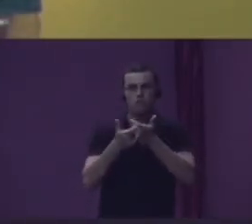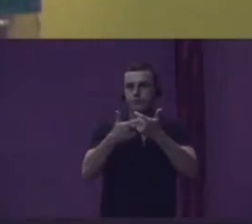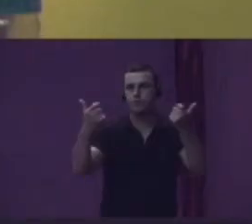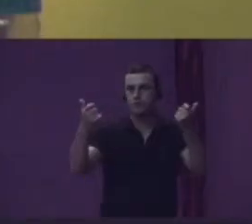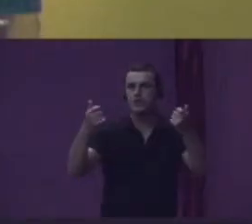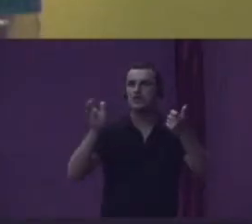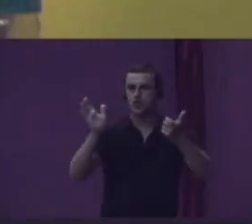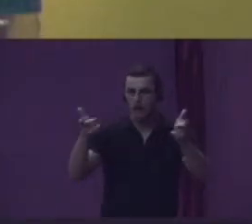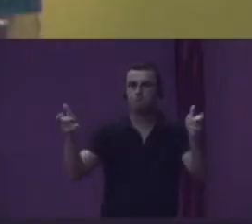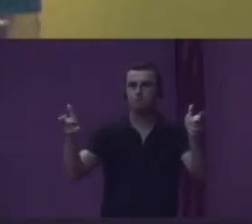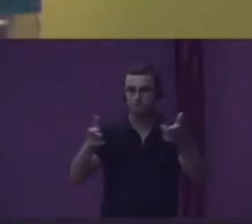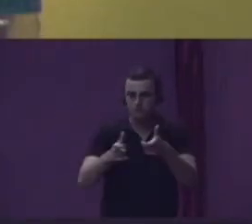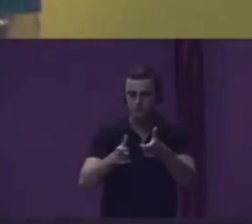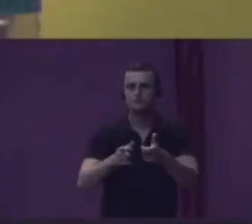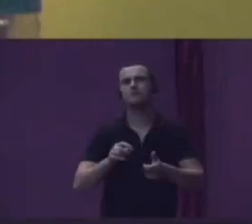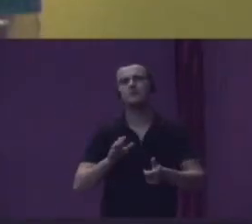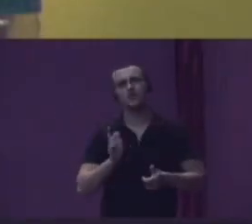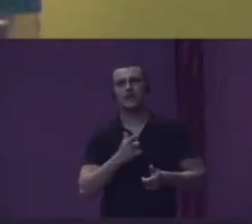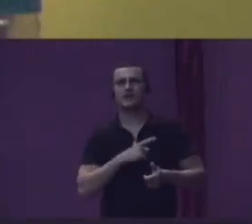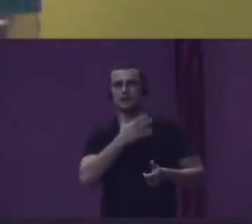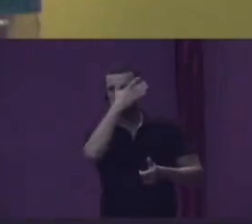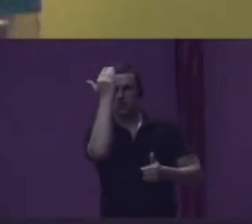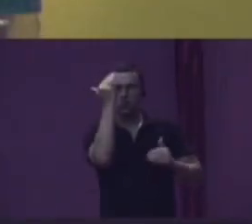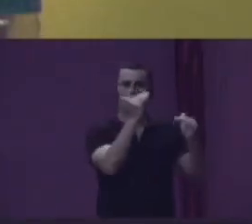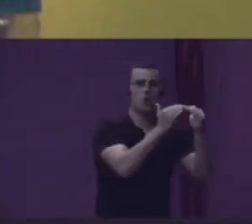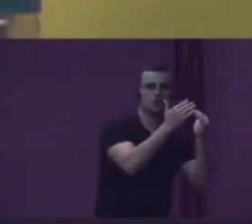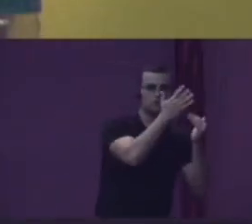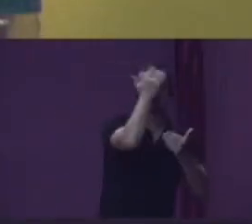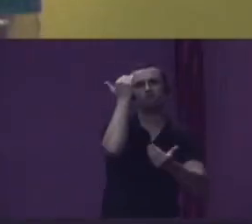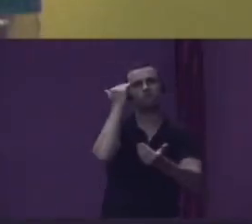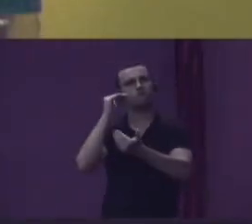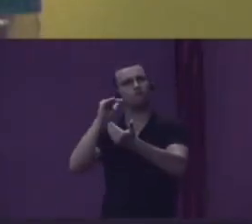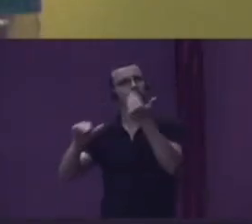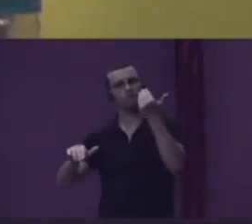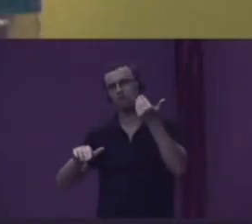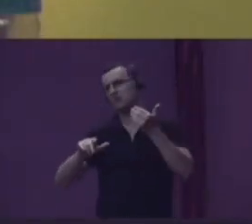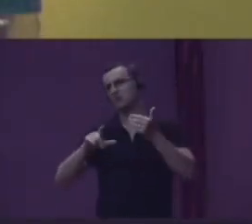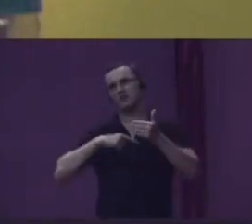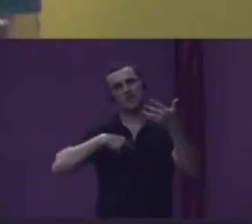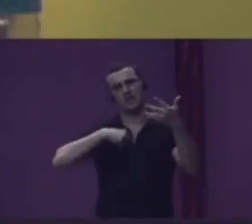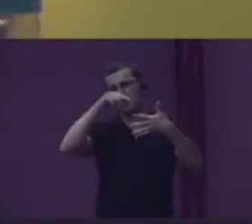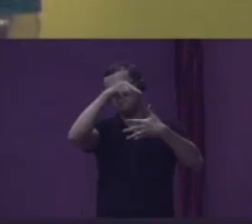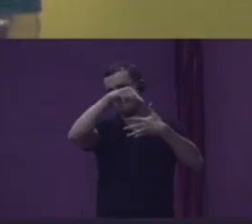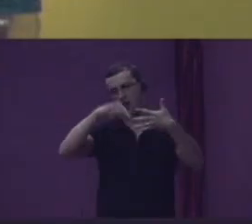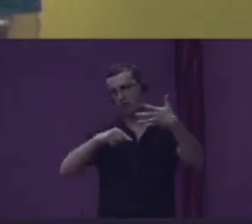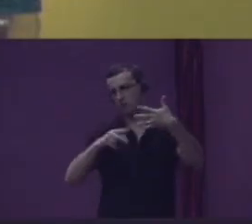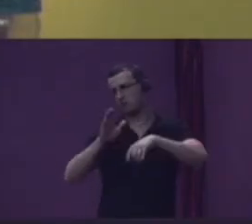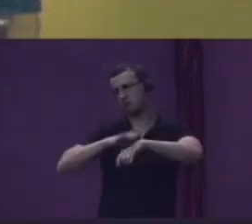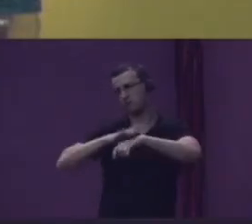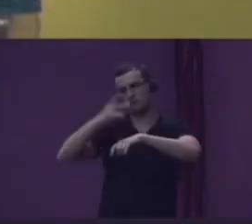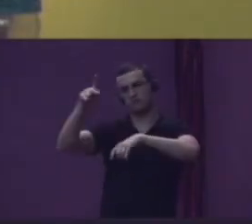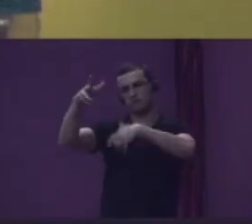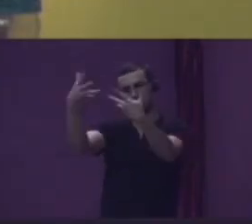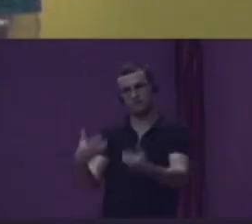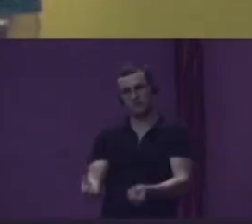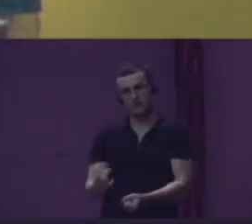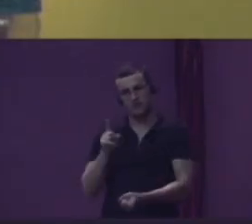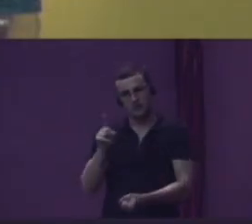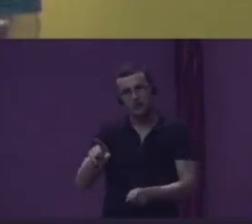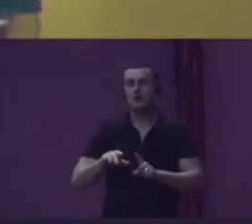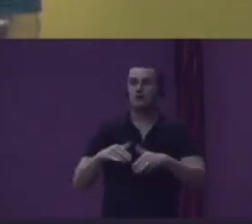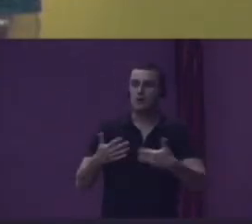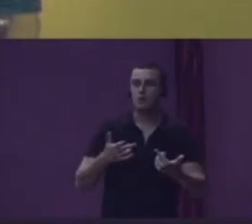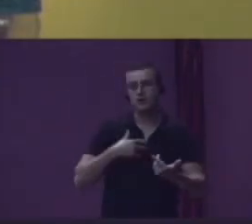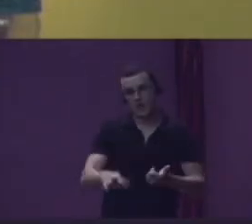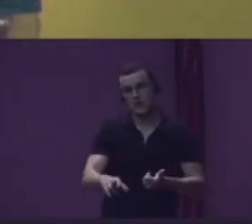ultimately in this country it's made delivery more safe. So even though she initially delivered at home, she had